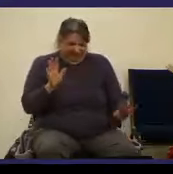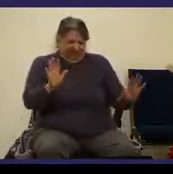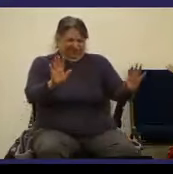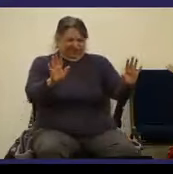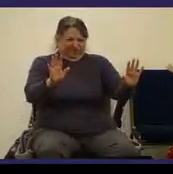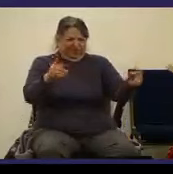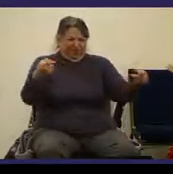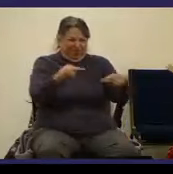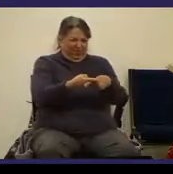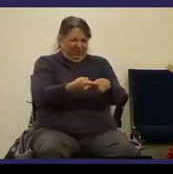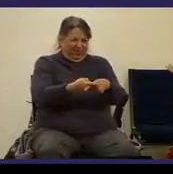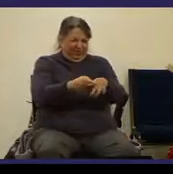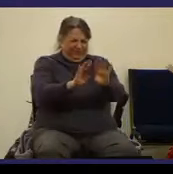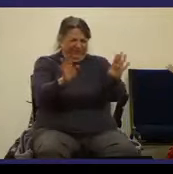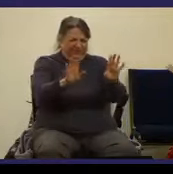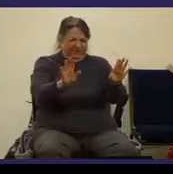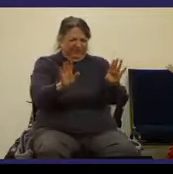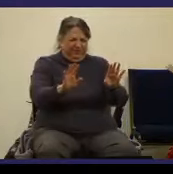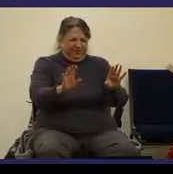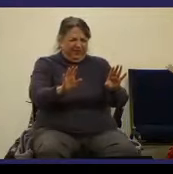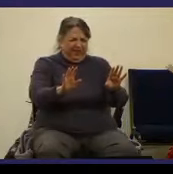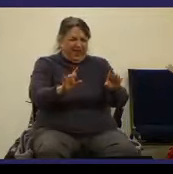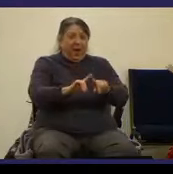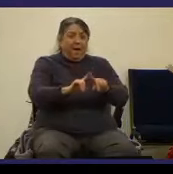way off. They're way off.